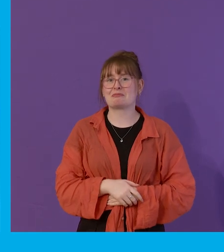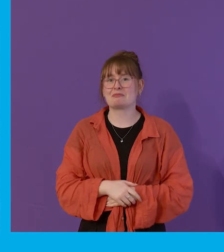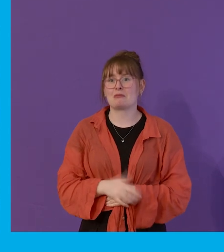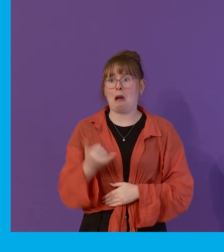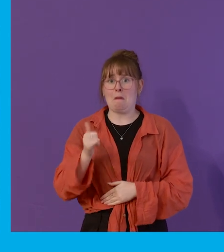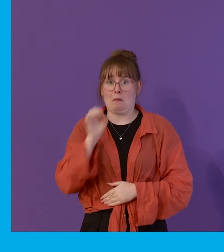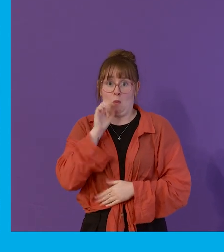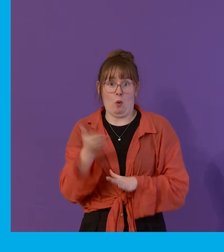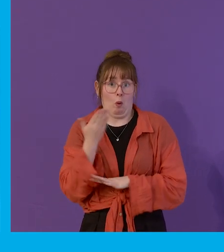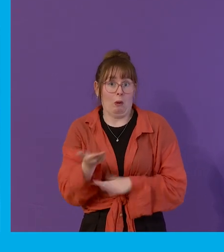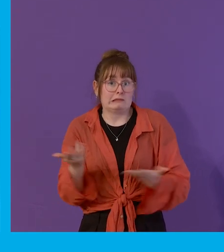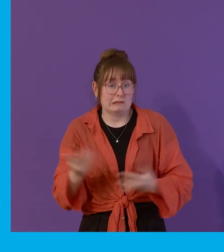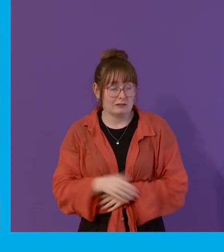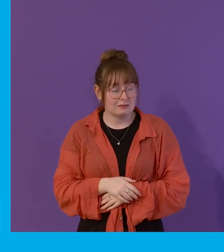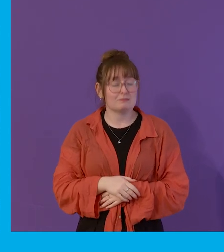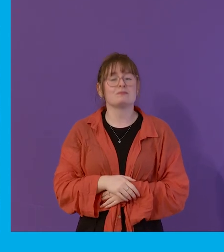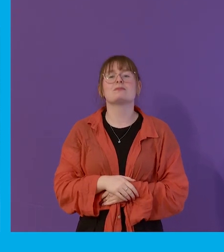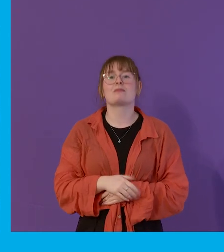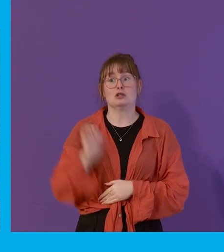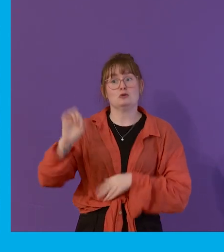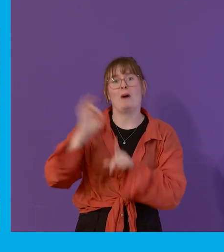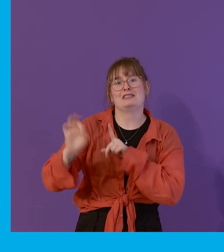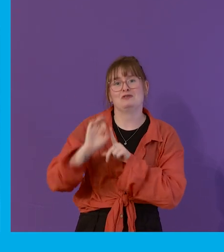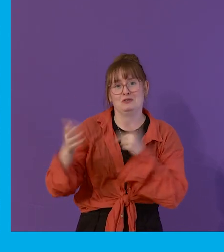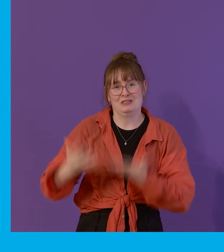not get the invitation. This is your interview.